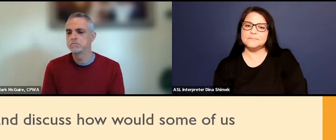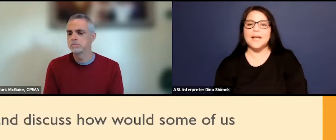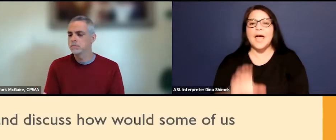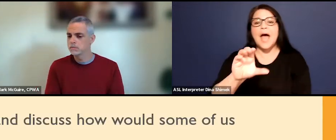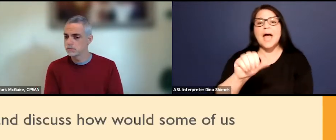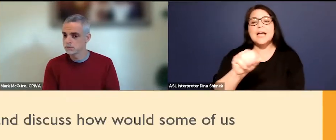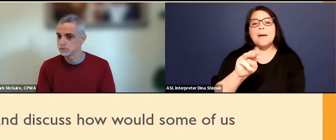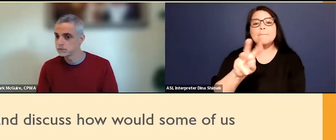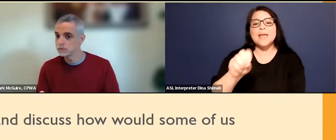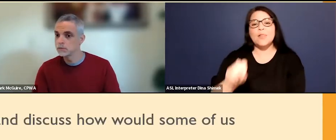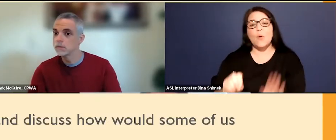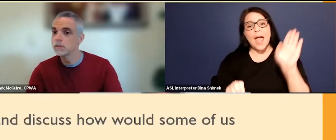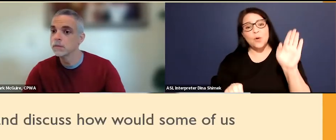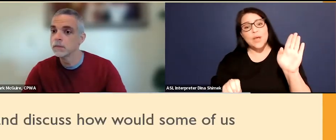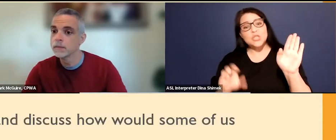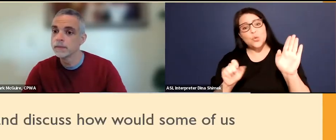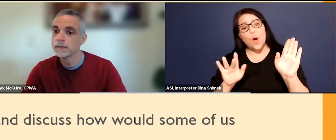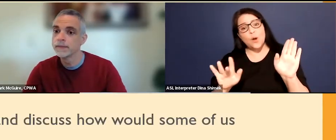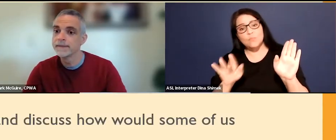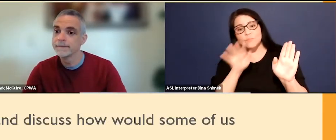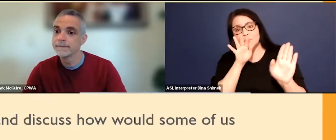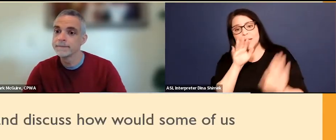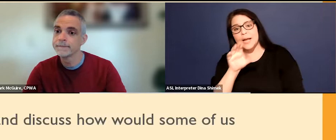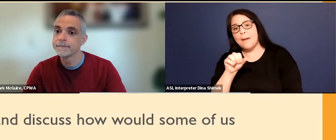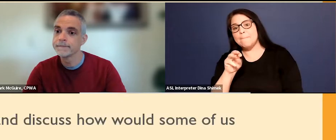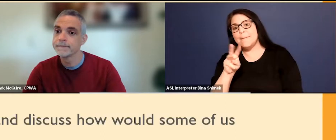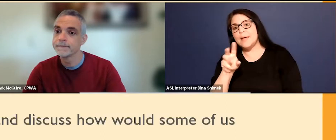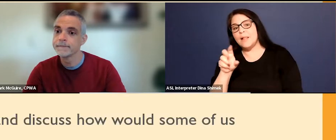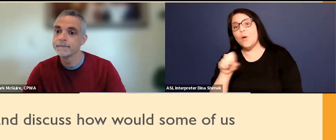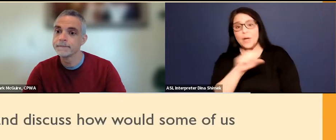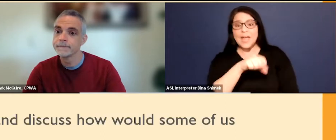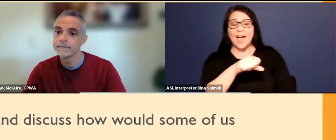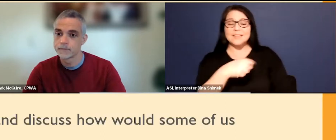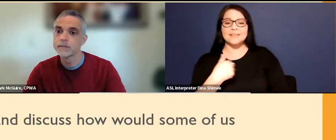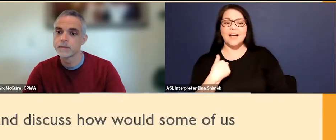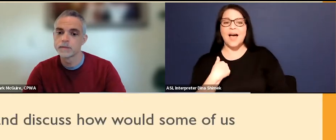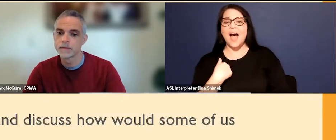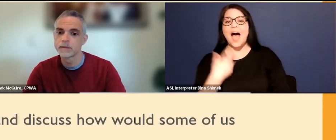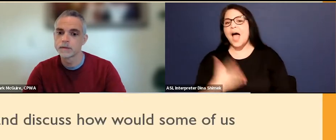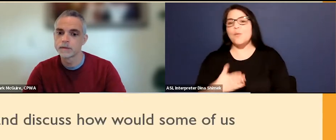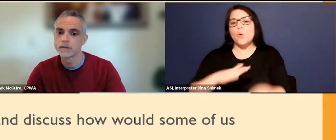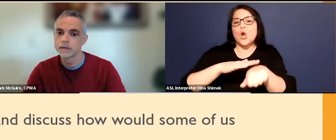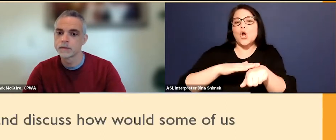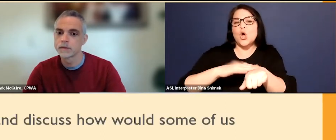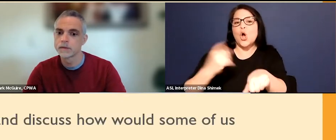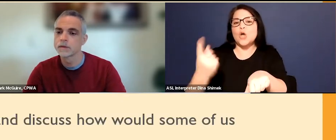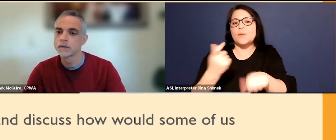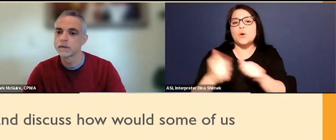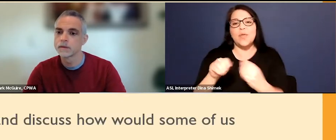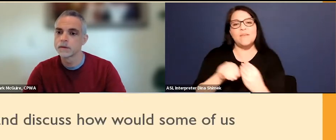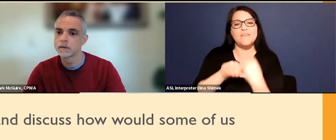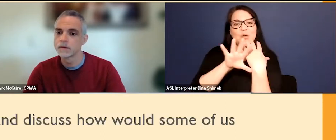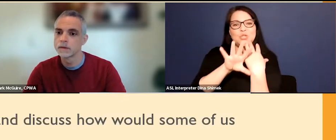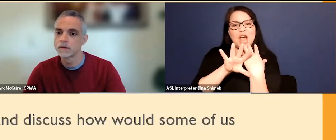Camilo, you have your hand raised. Do you want to unmute yourself? Yes, I would call someone with video chat